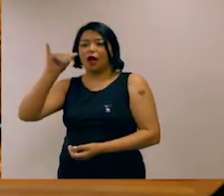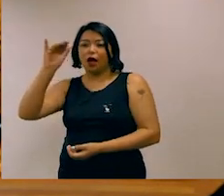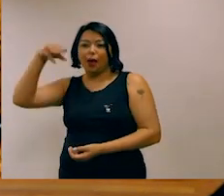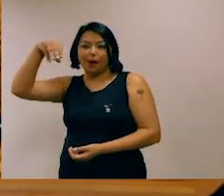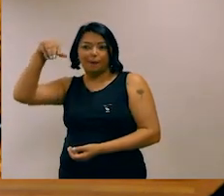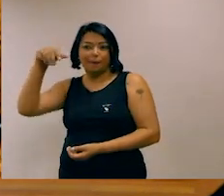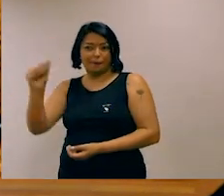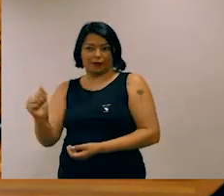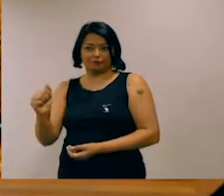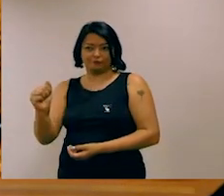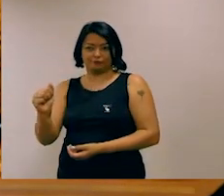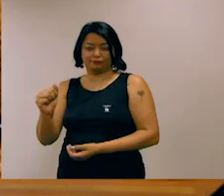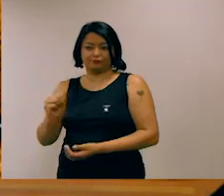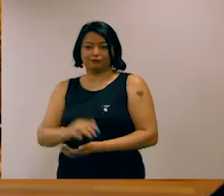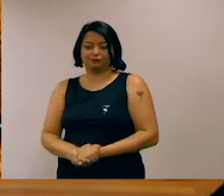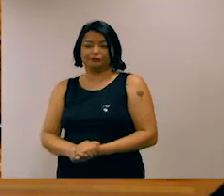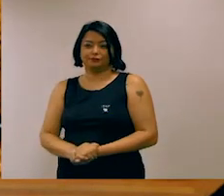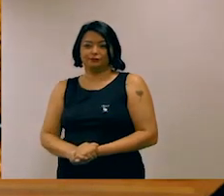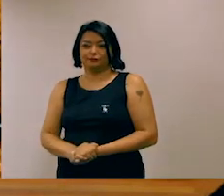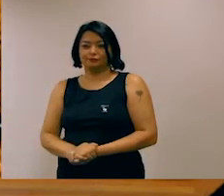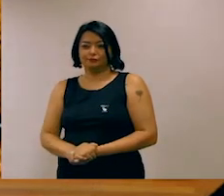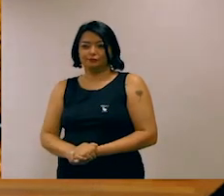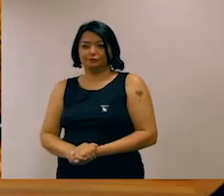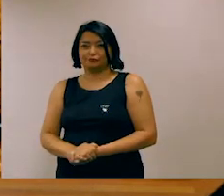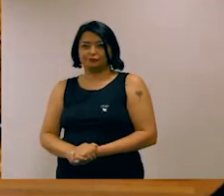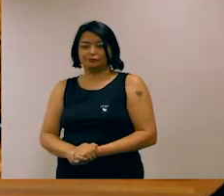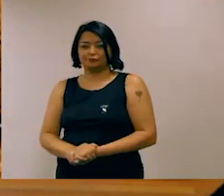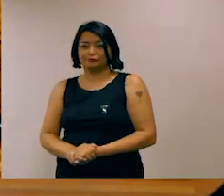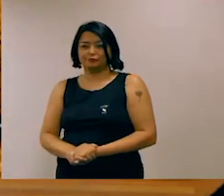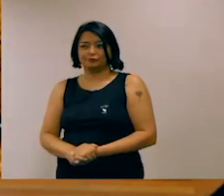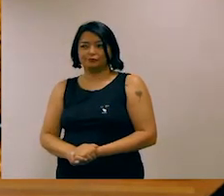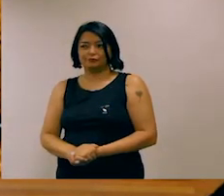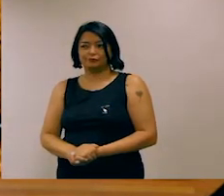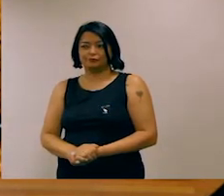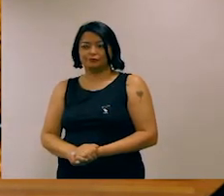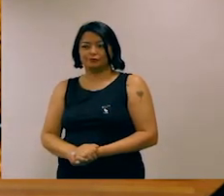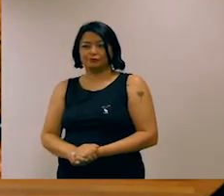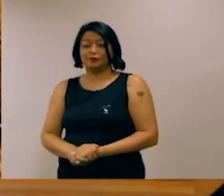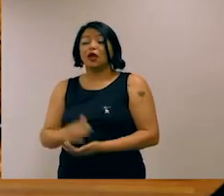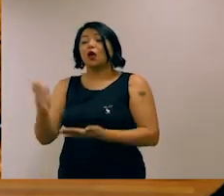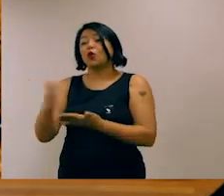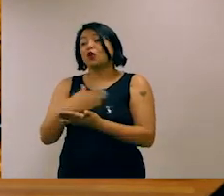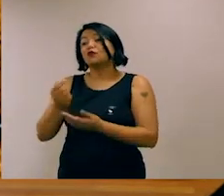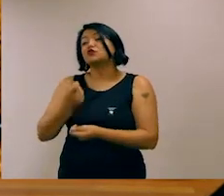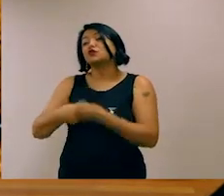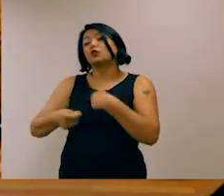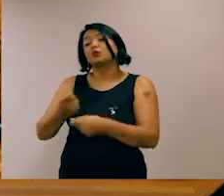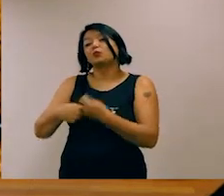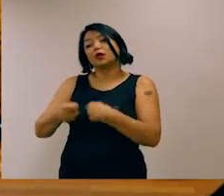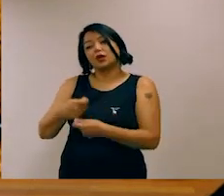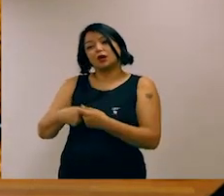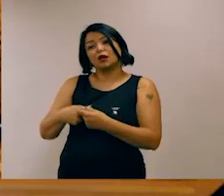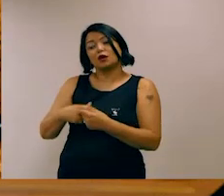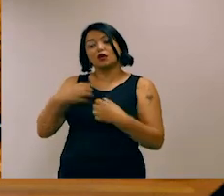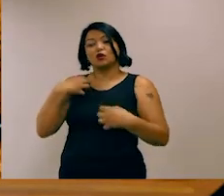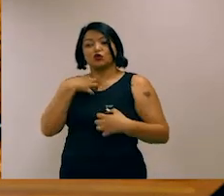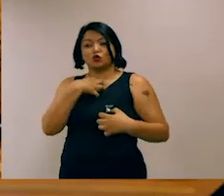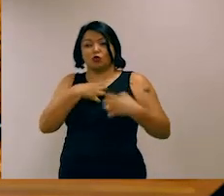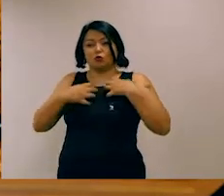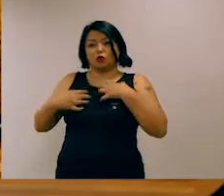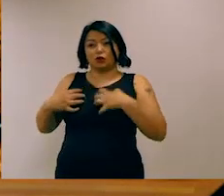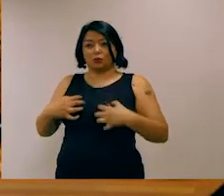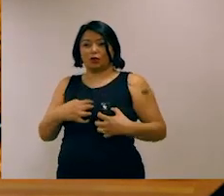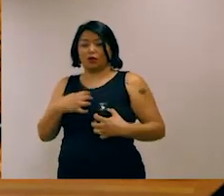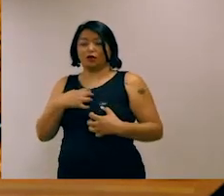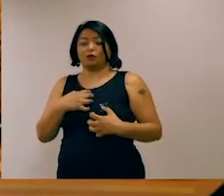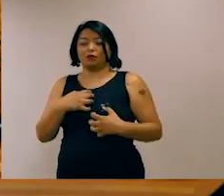Behavioral economics, actually, there is the book called Nudge by Sunstein and Thaler, which is also very good and